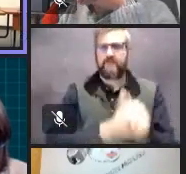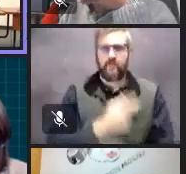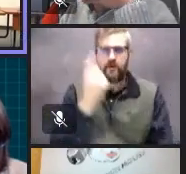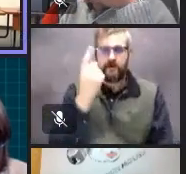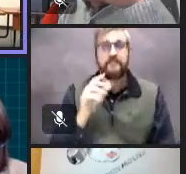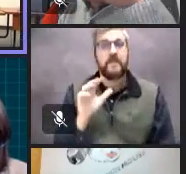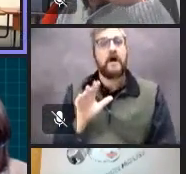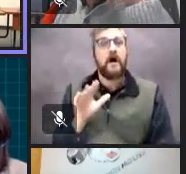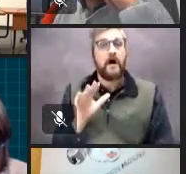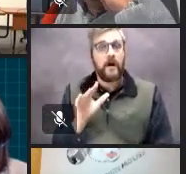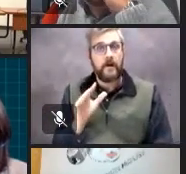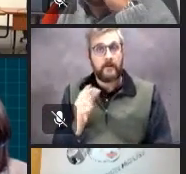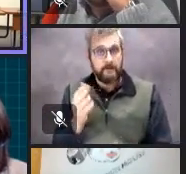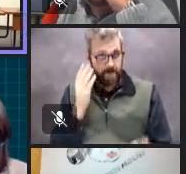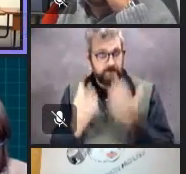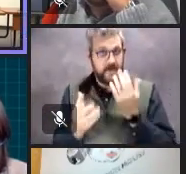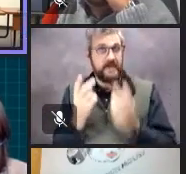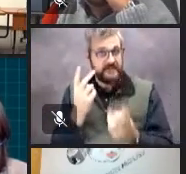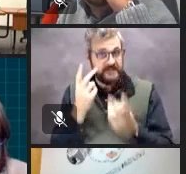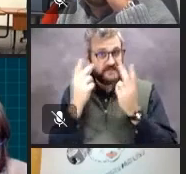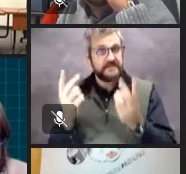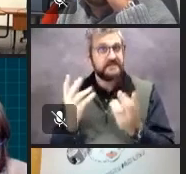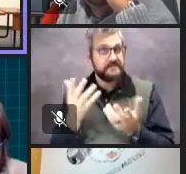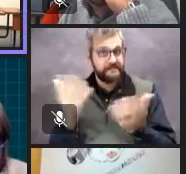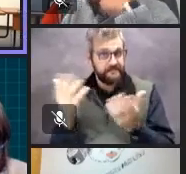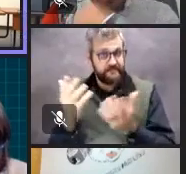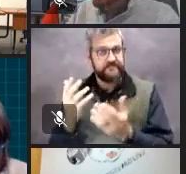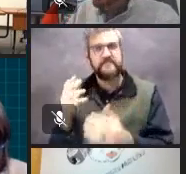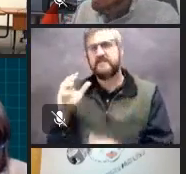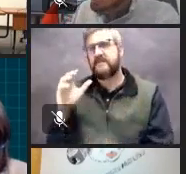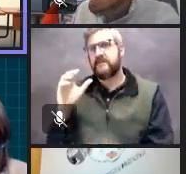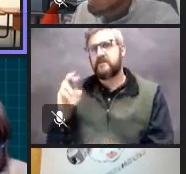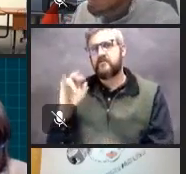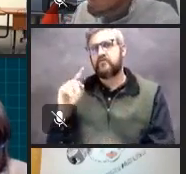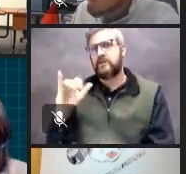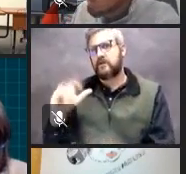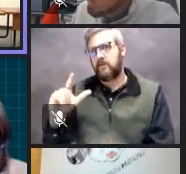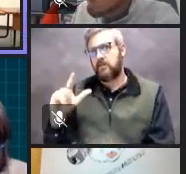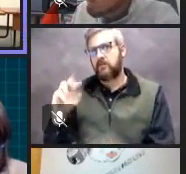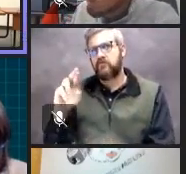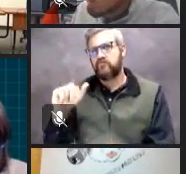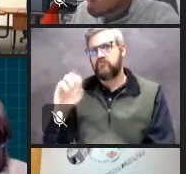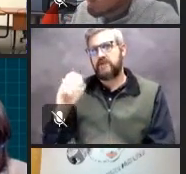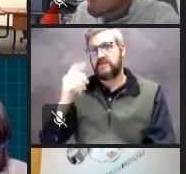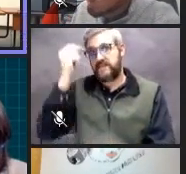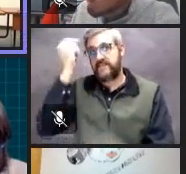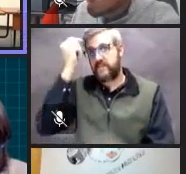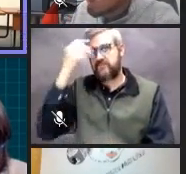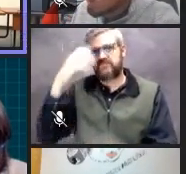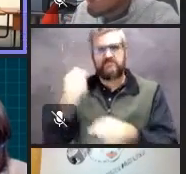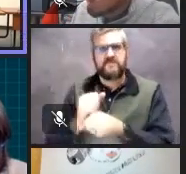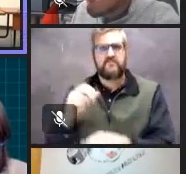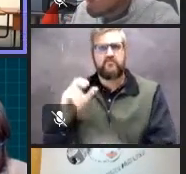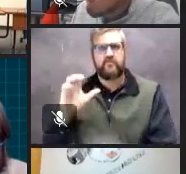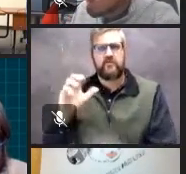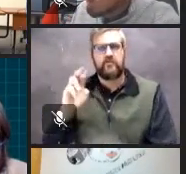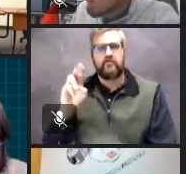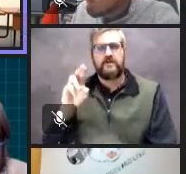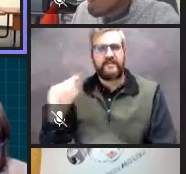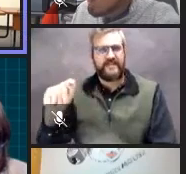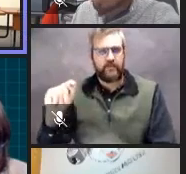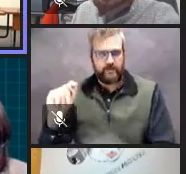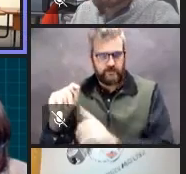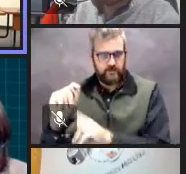We may see a return to some kind of critical race theory kind of legislation. I'm not